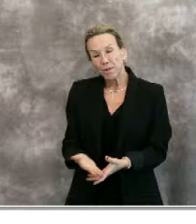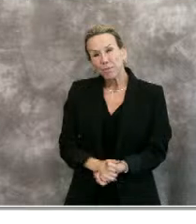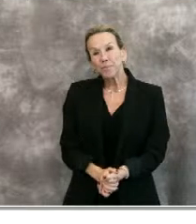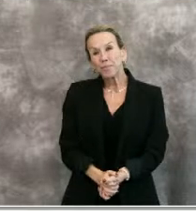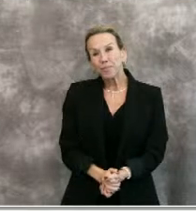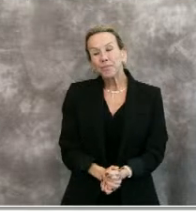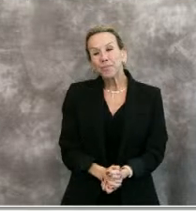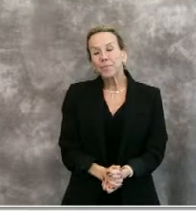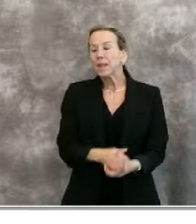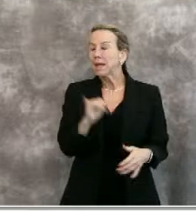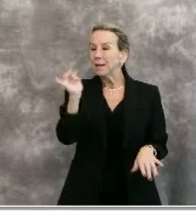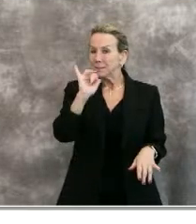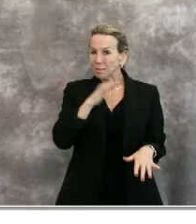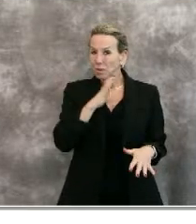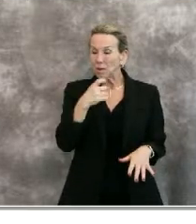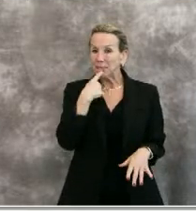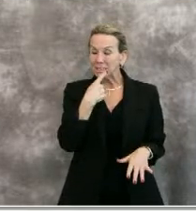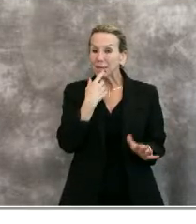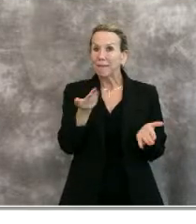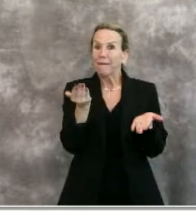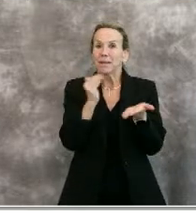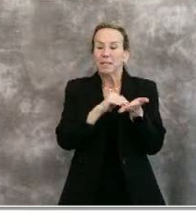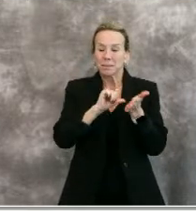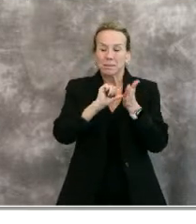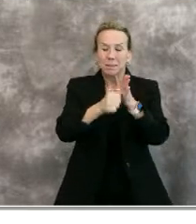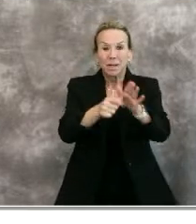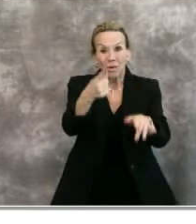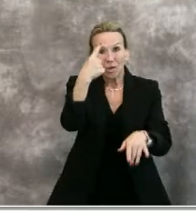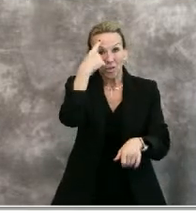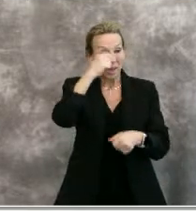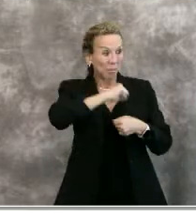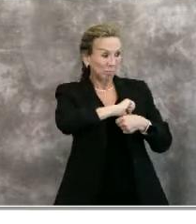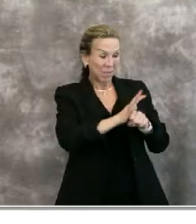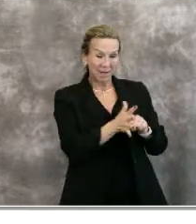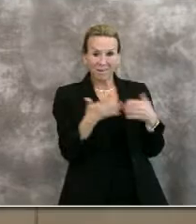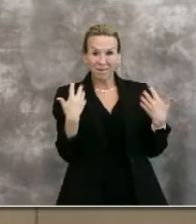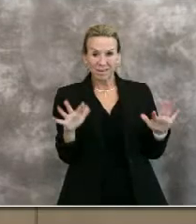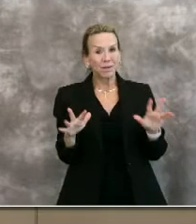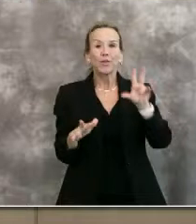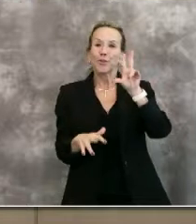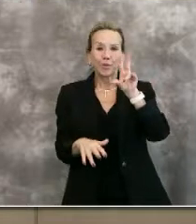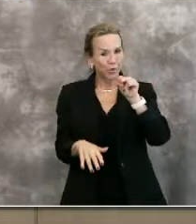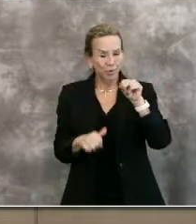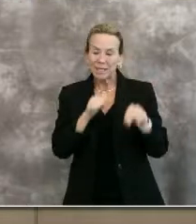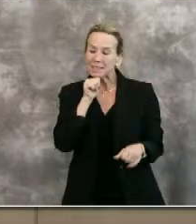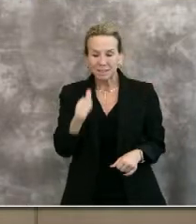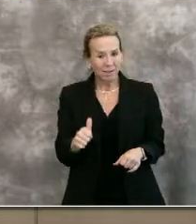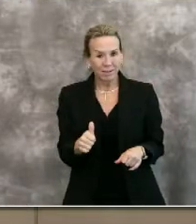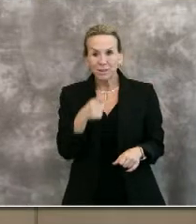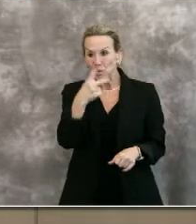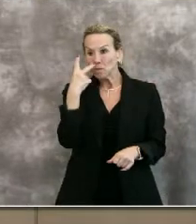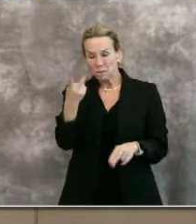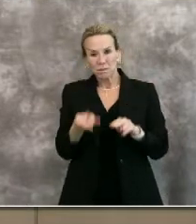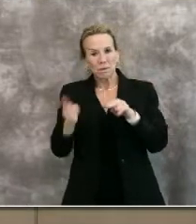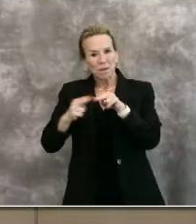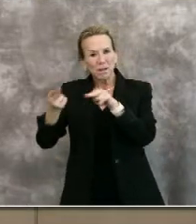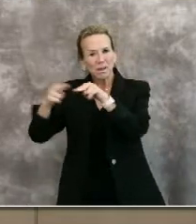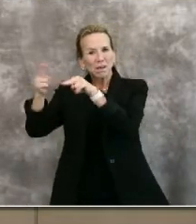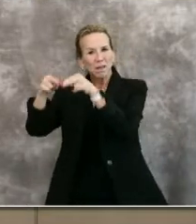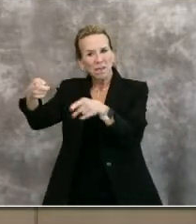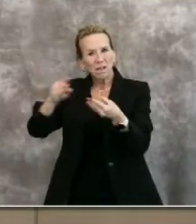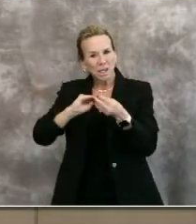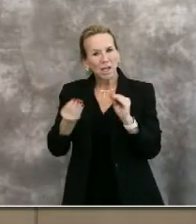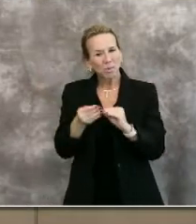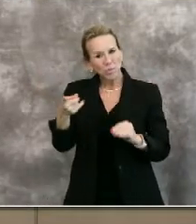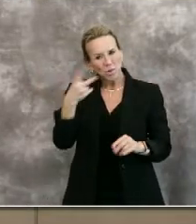I cannot emphasize enough that the pandemic is not over, as exemplified by our increasing